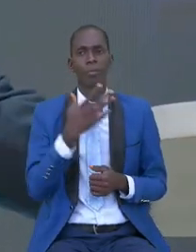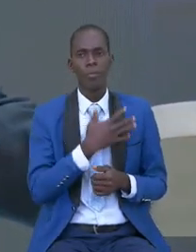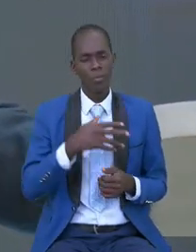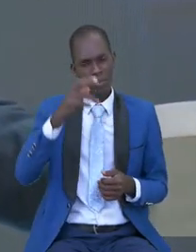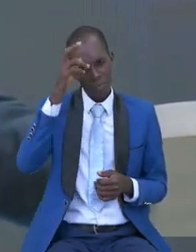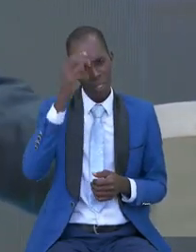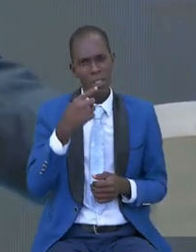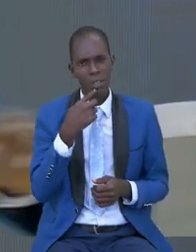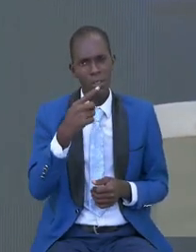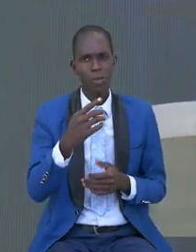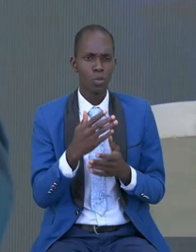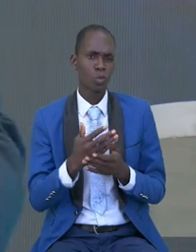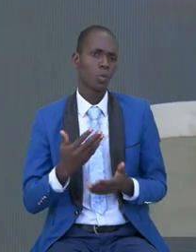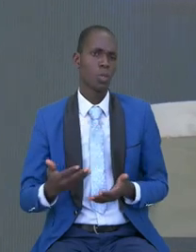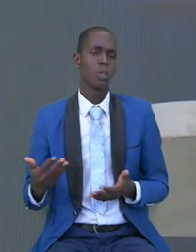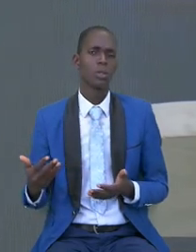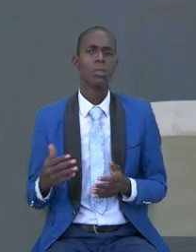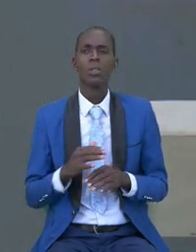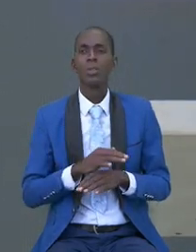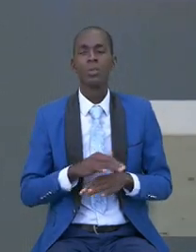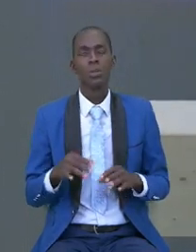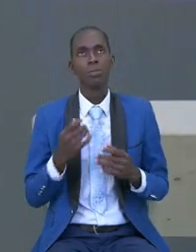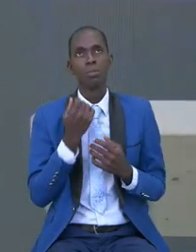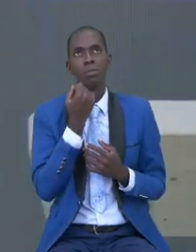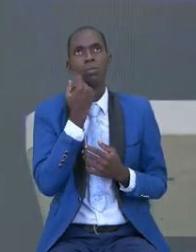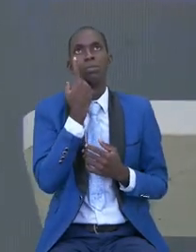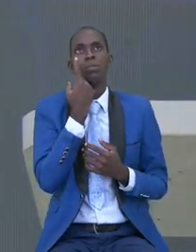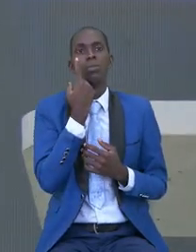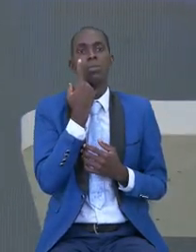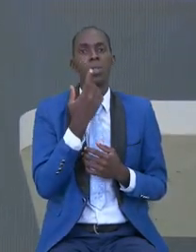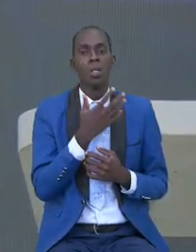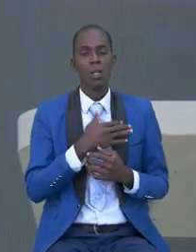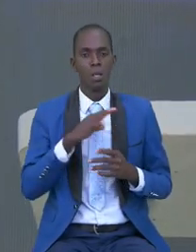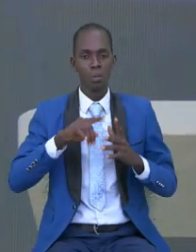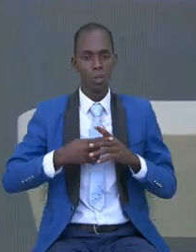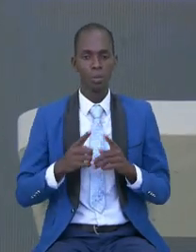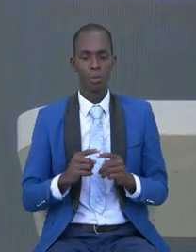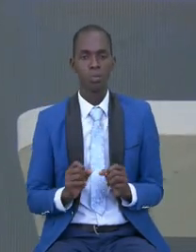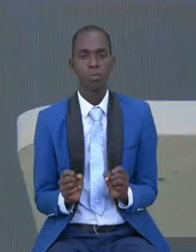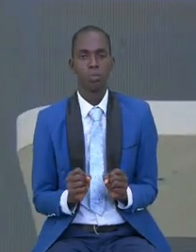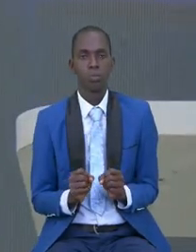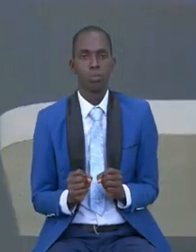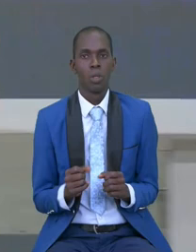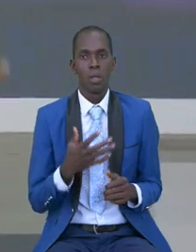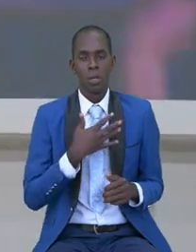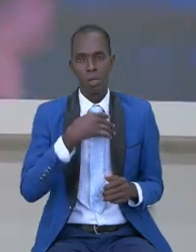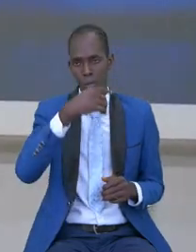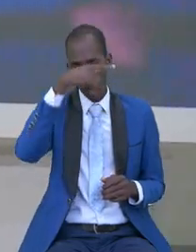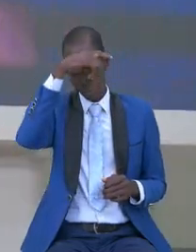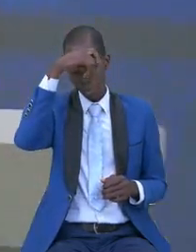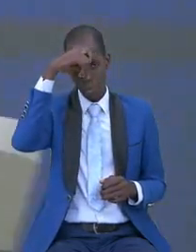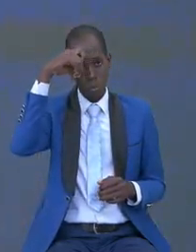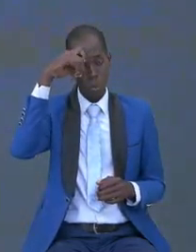you something, don't wake up and begin to tremble and begin to sweat. If you had